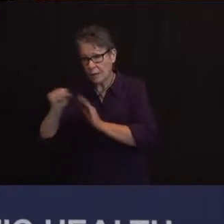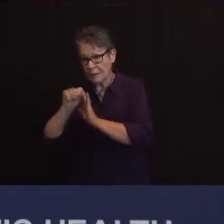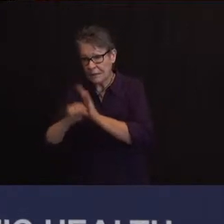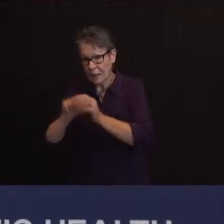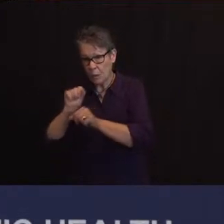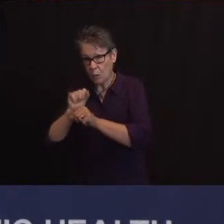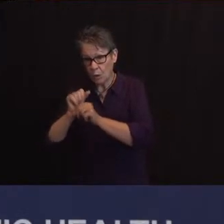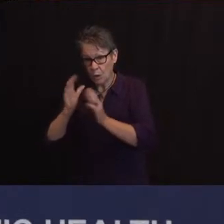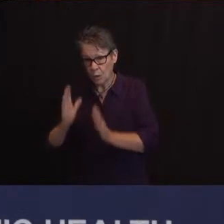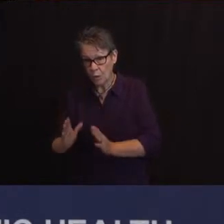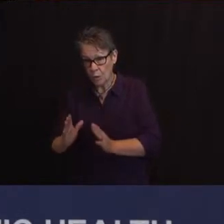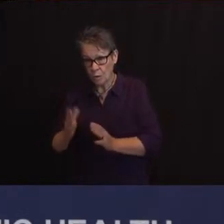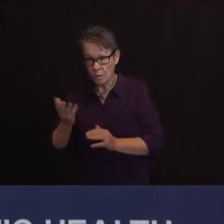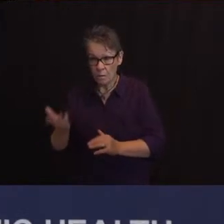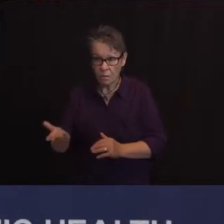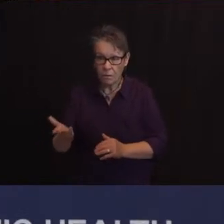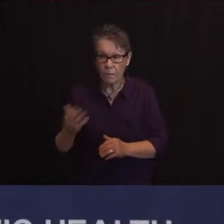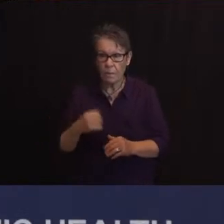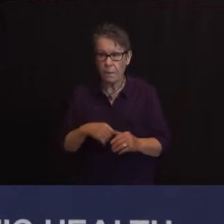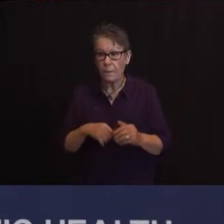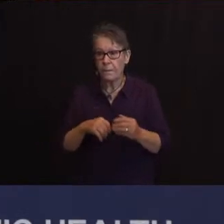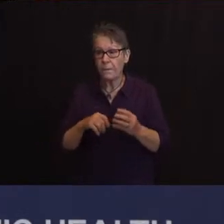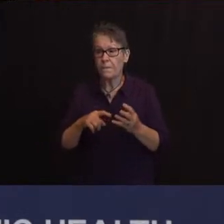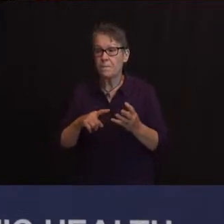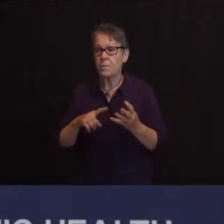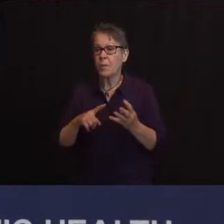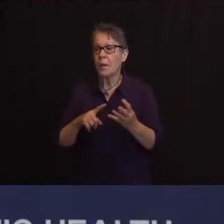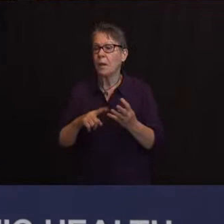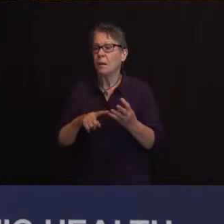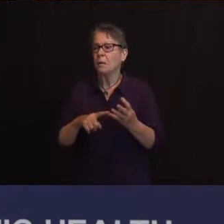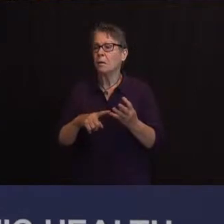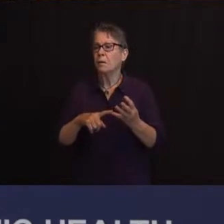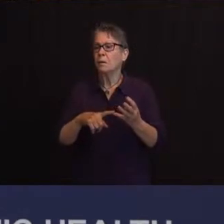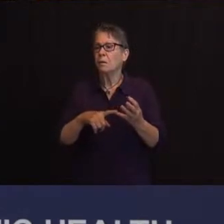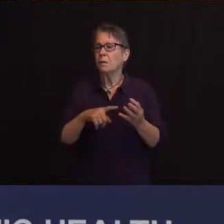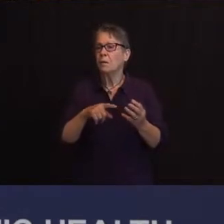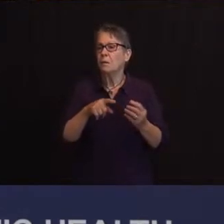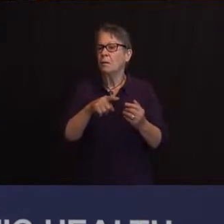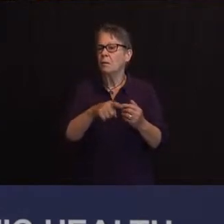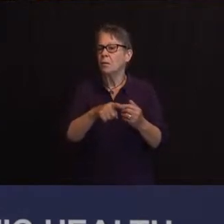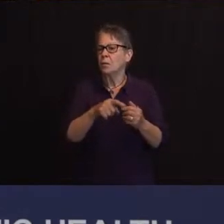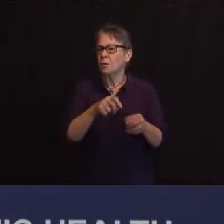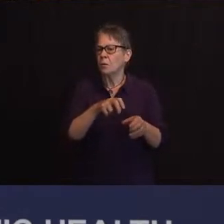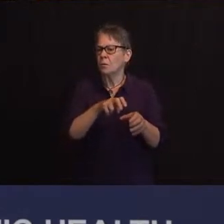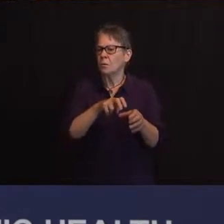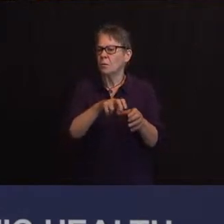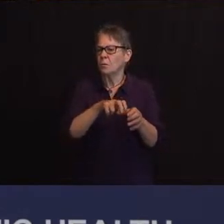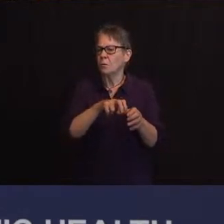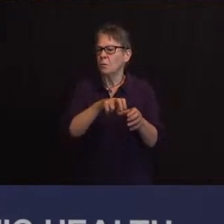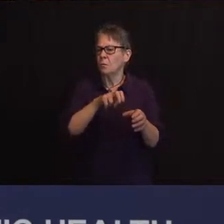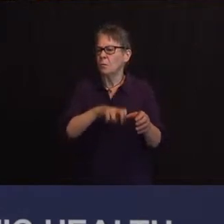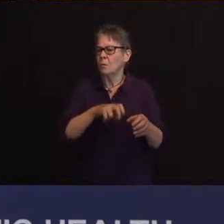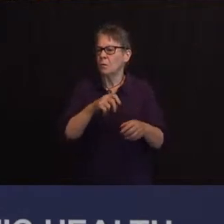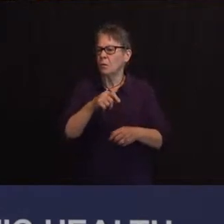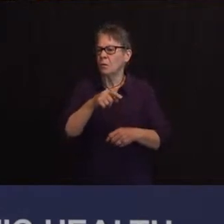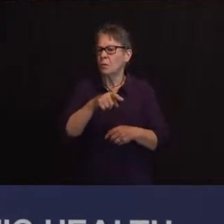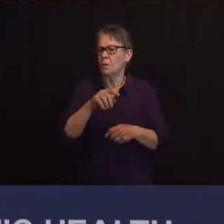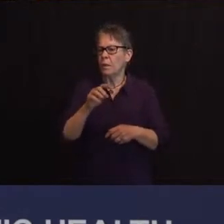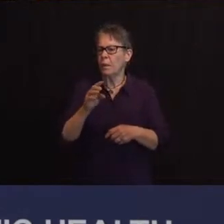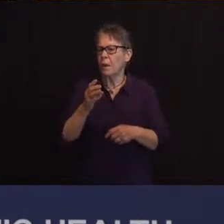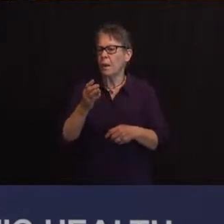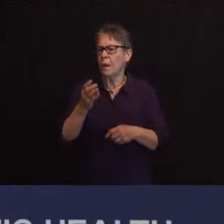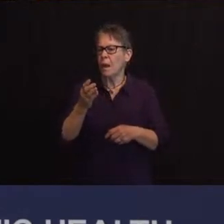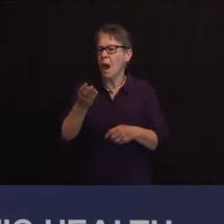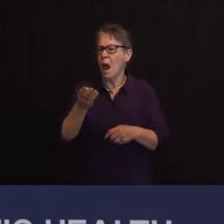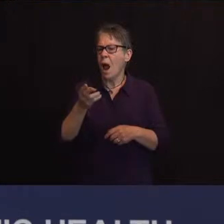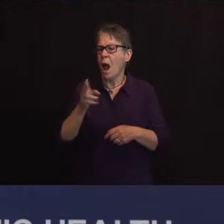the resignation or coming resignation of Corrections Ombudsman Dan DiBendetti? And do you believe his office has been fulfilling its